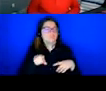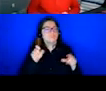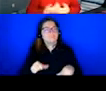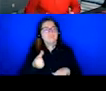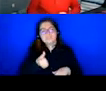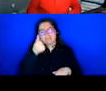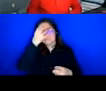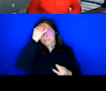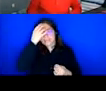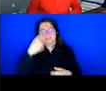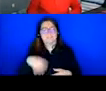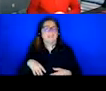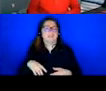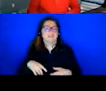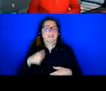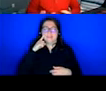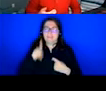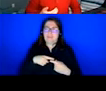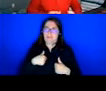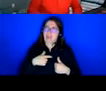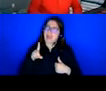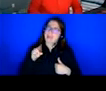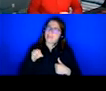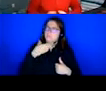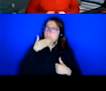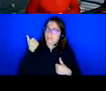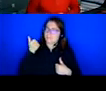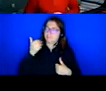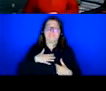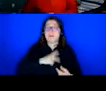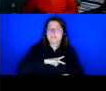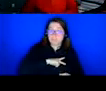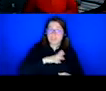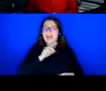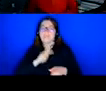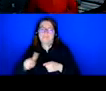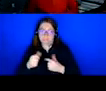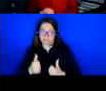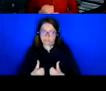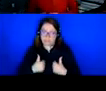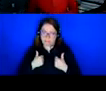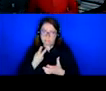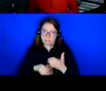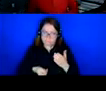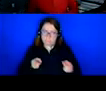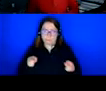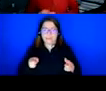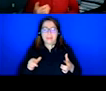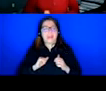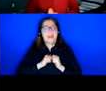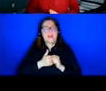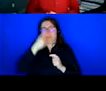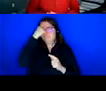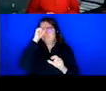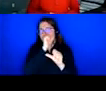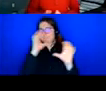like you do best in both your personal and professional life as well? How do you kind of think about that?